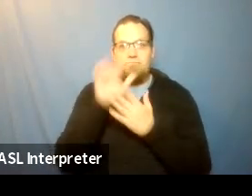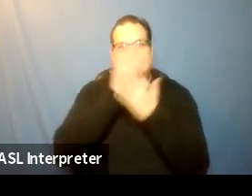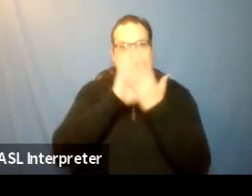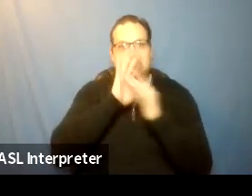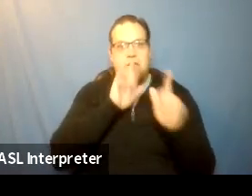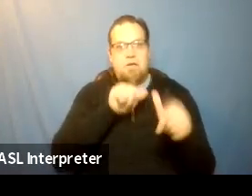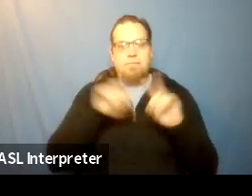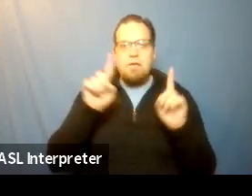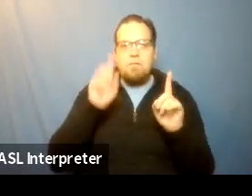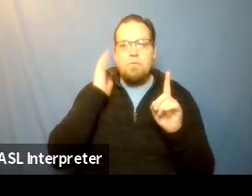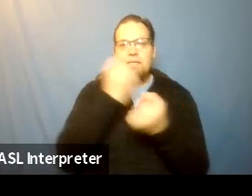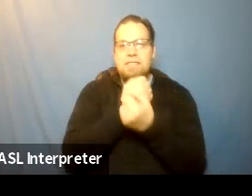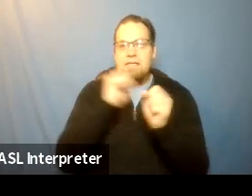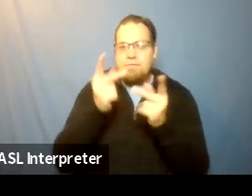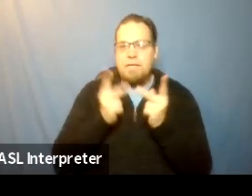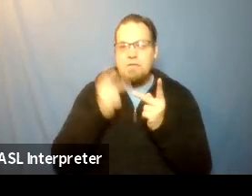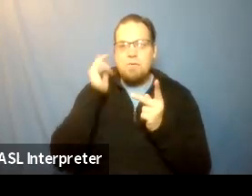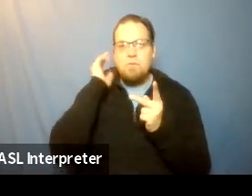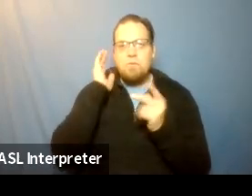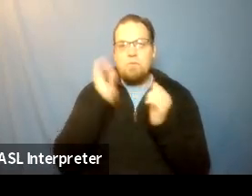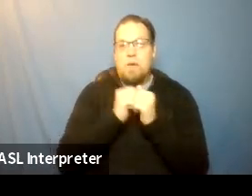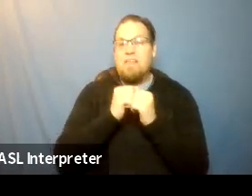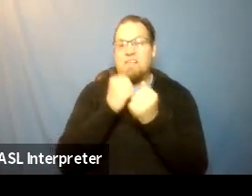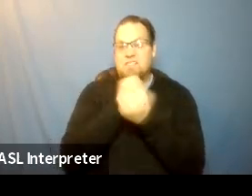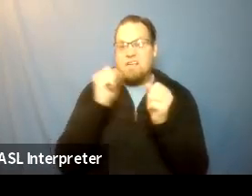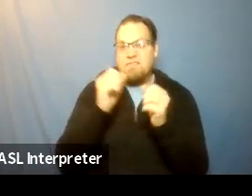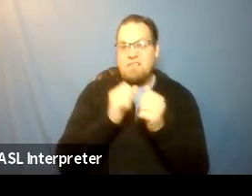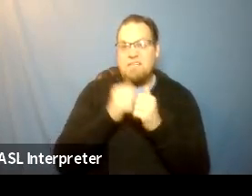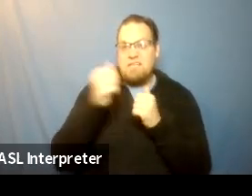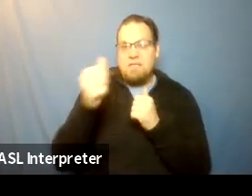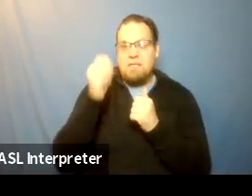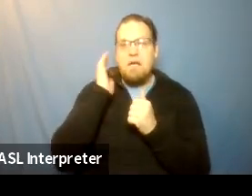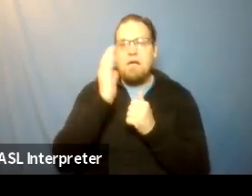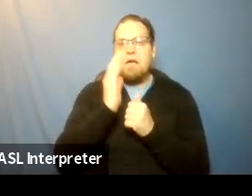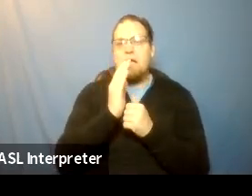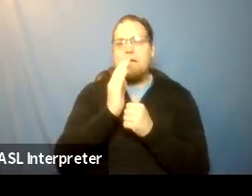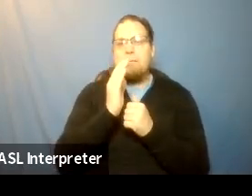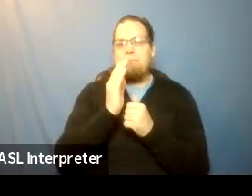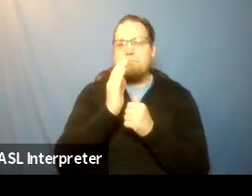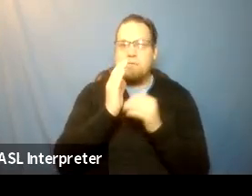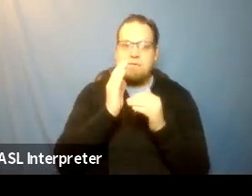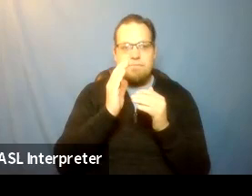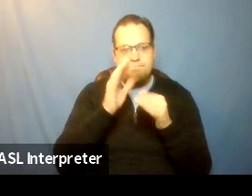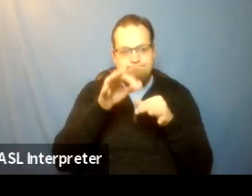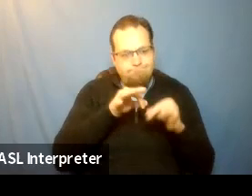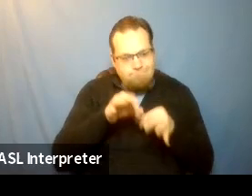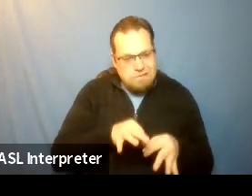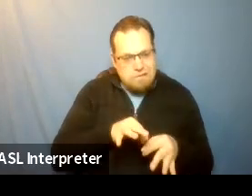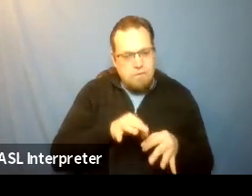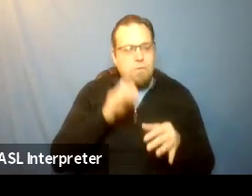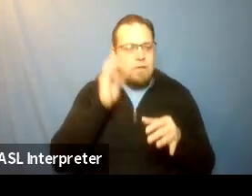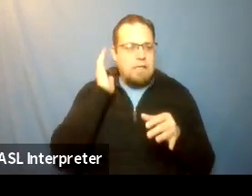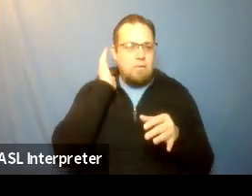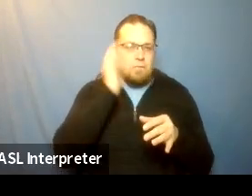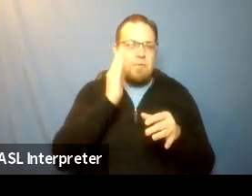be in a safe place with a safe distance, and logistics will be hammered out at each individual school, because